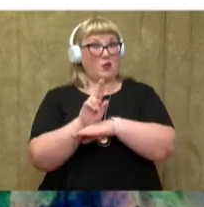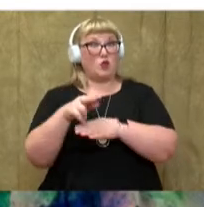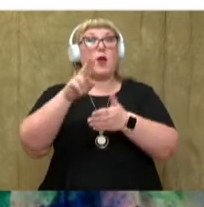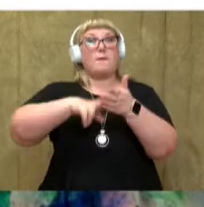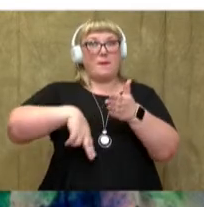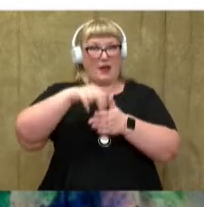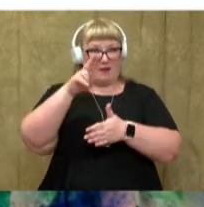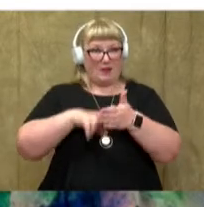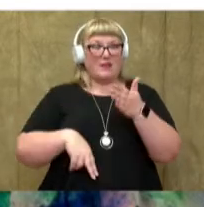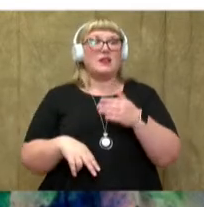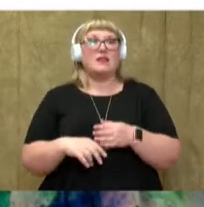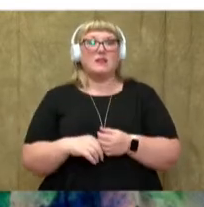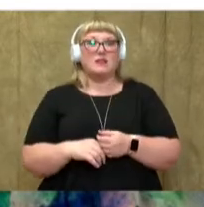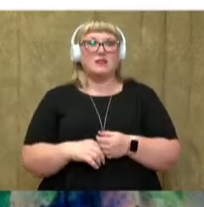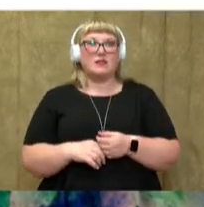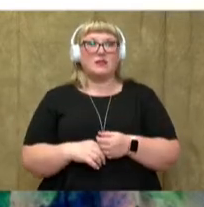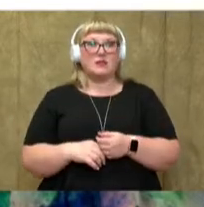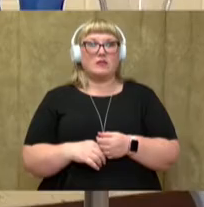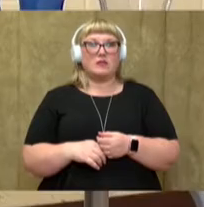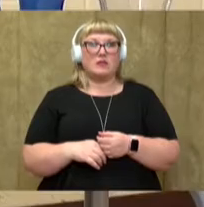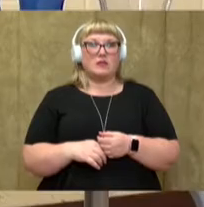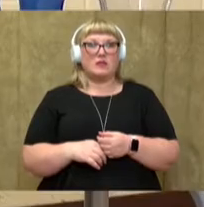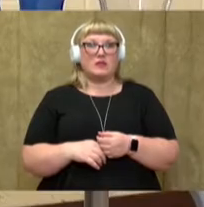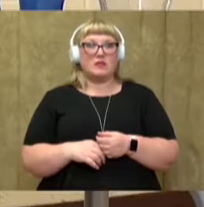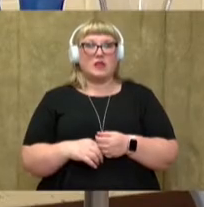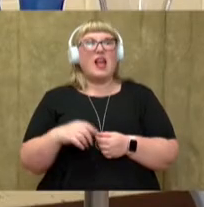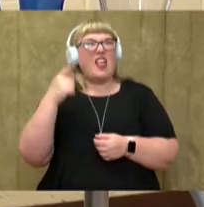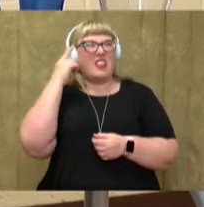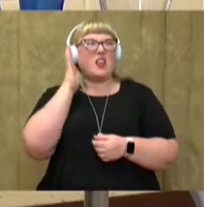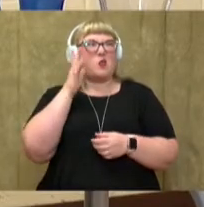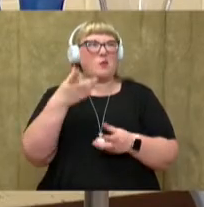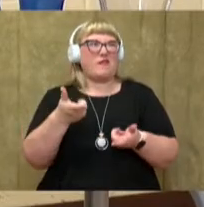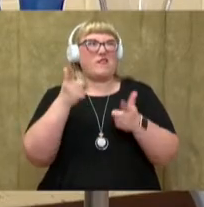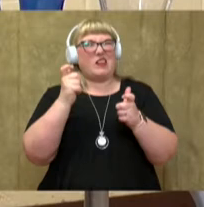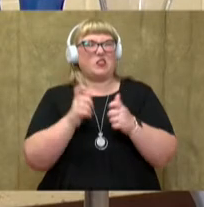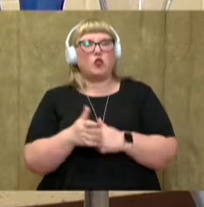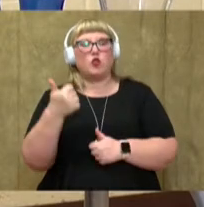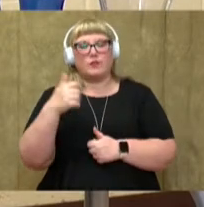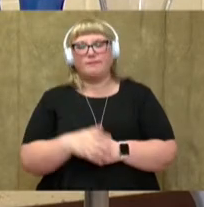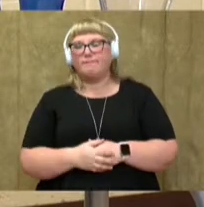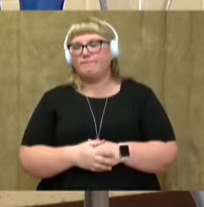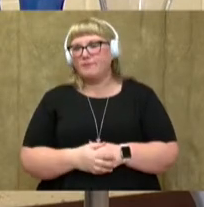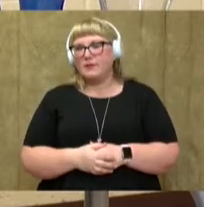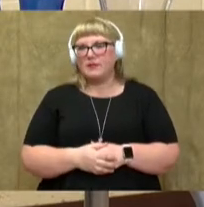because I think it's going to be faster. So,